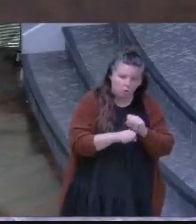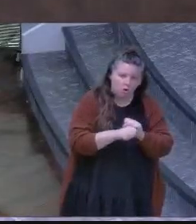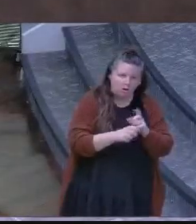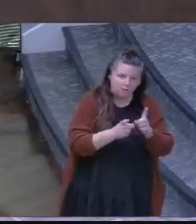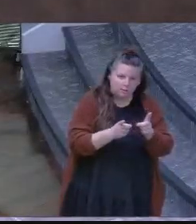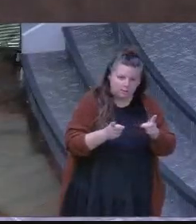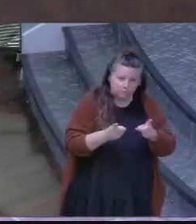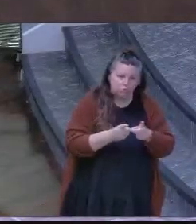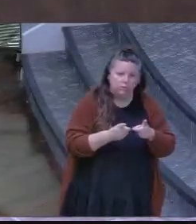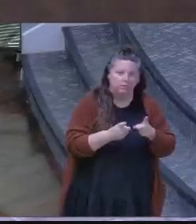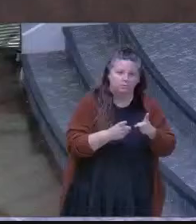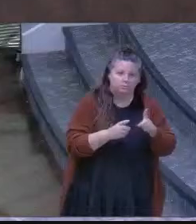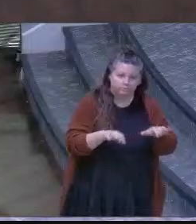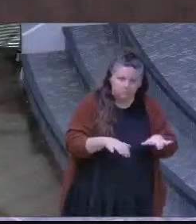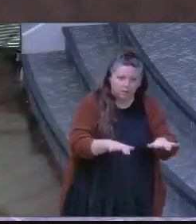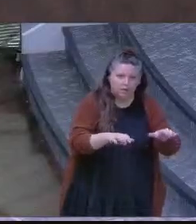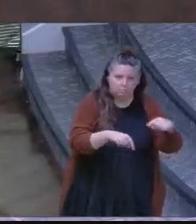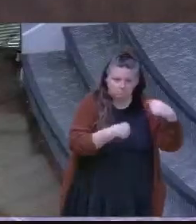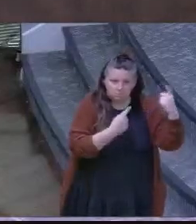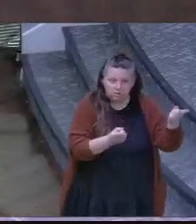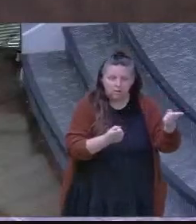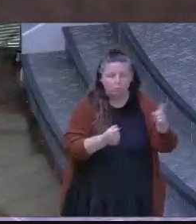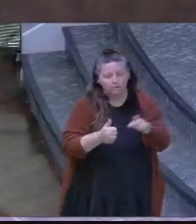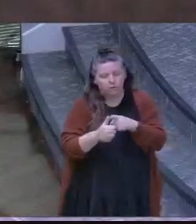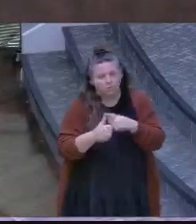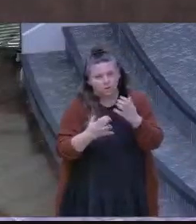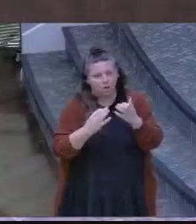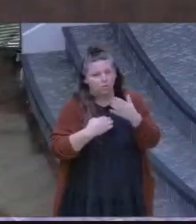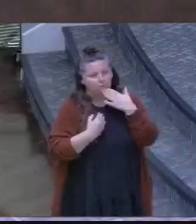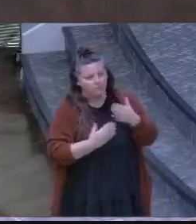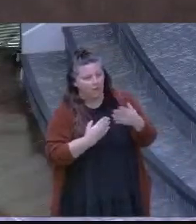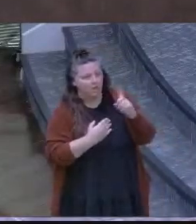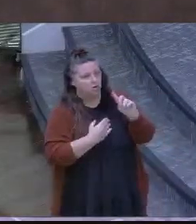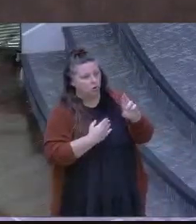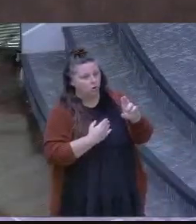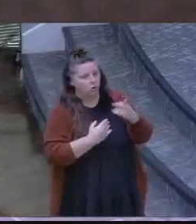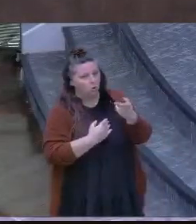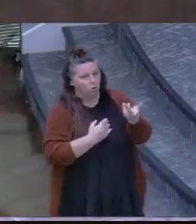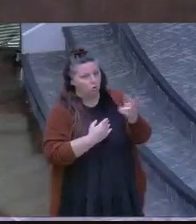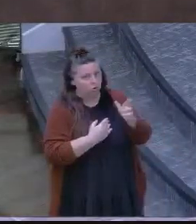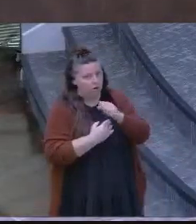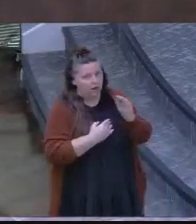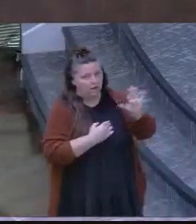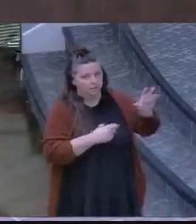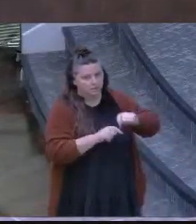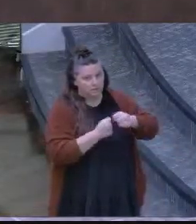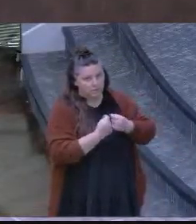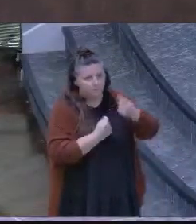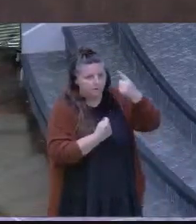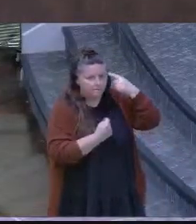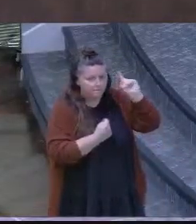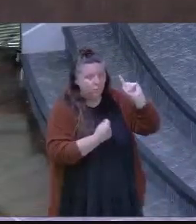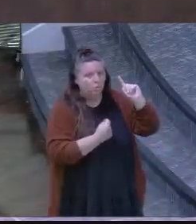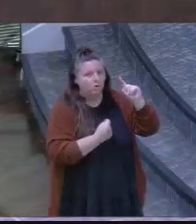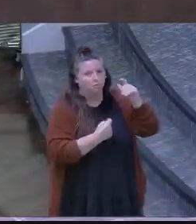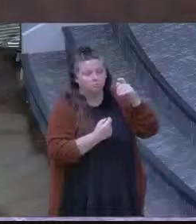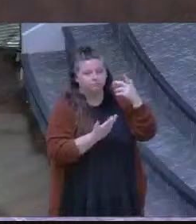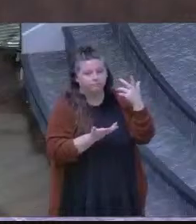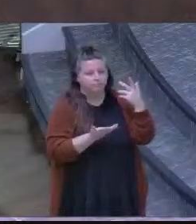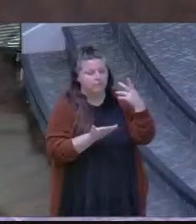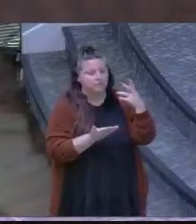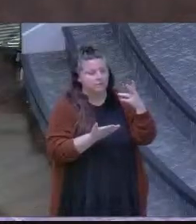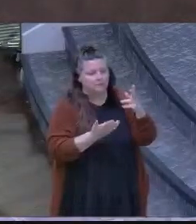Well, first, I wanted to thank Dr. Hooker and his team for going through some of the aspects of